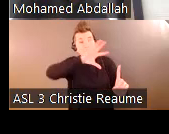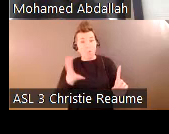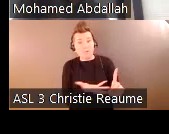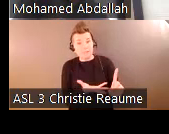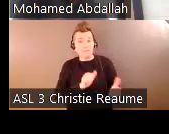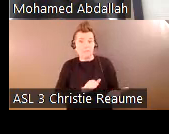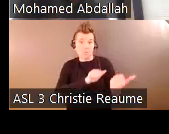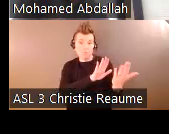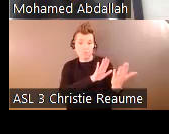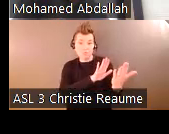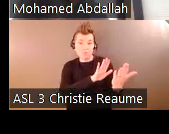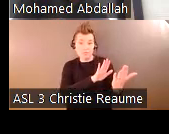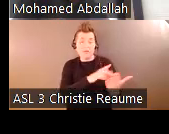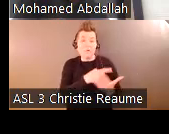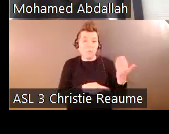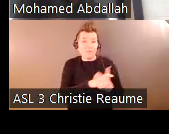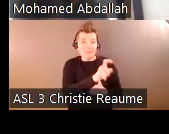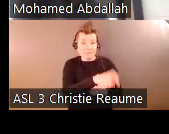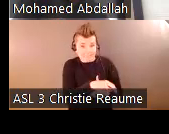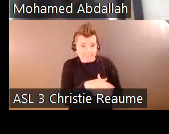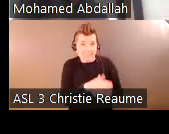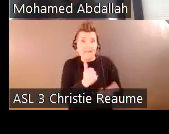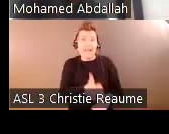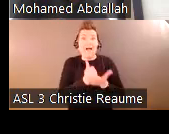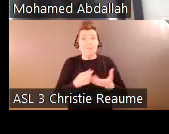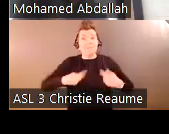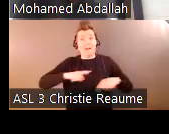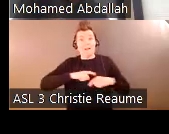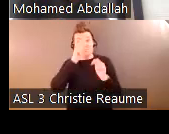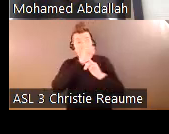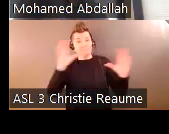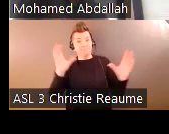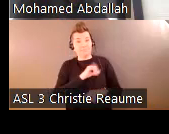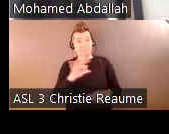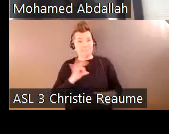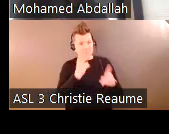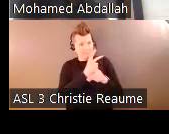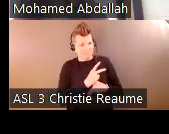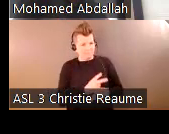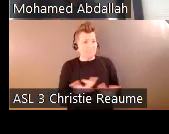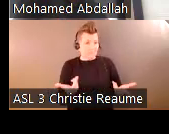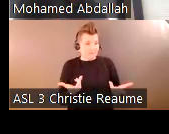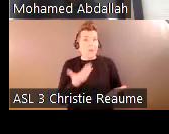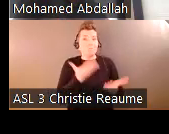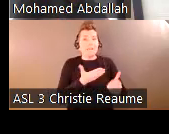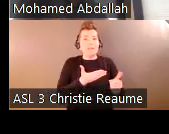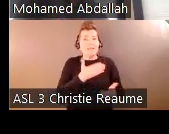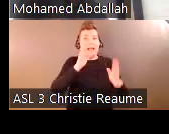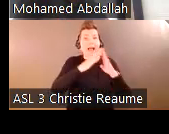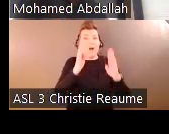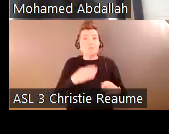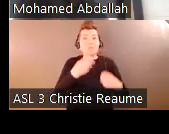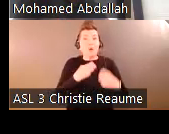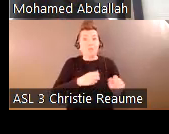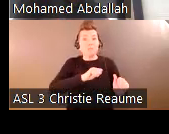needs and looking at all the needs equally, it helps us to figure out what the housing problem is in the